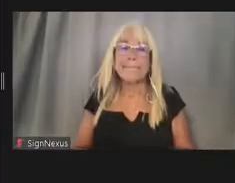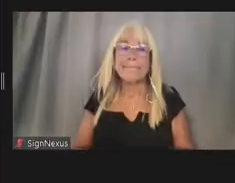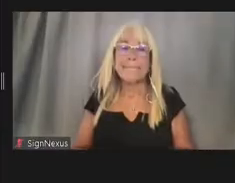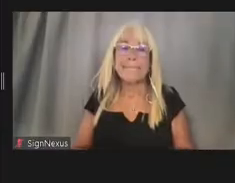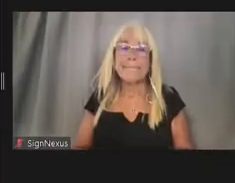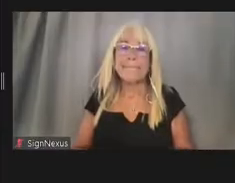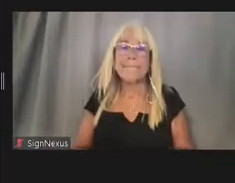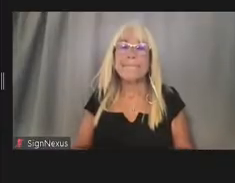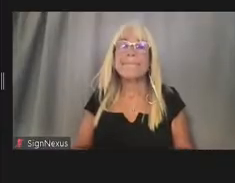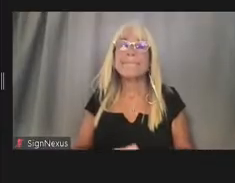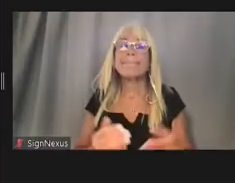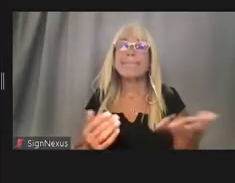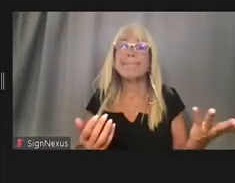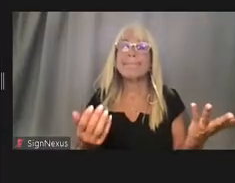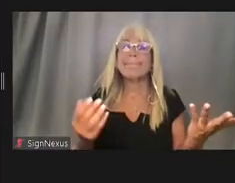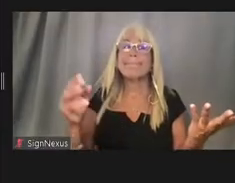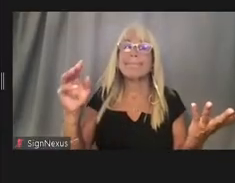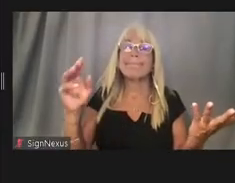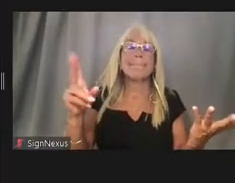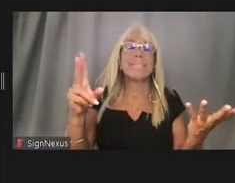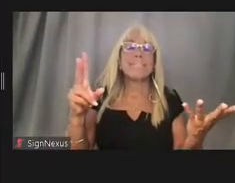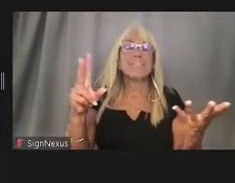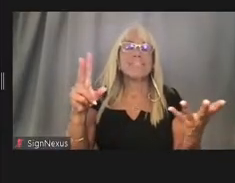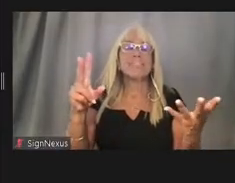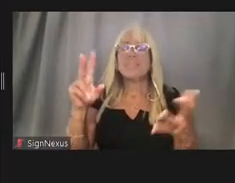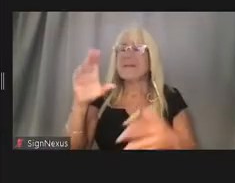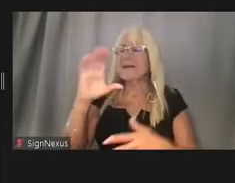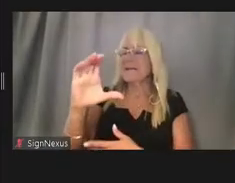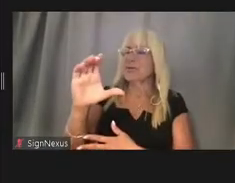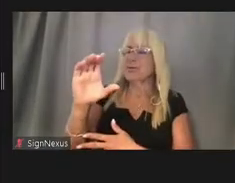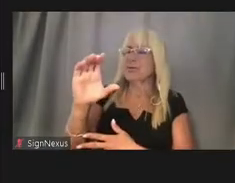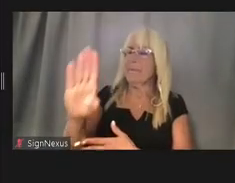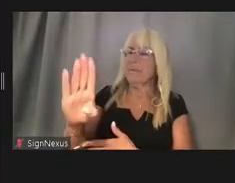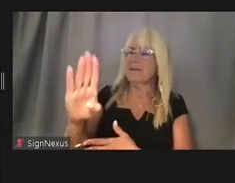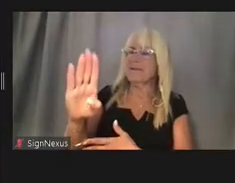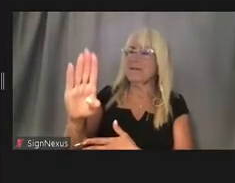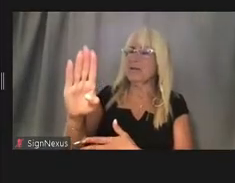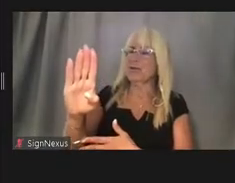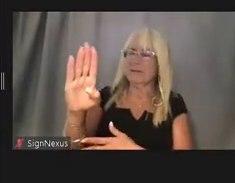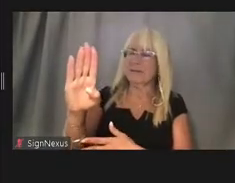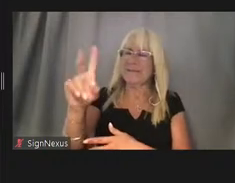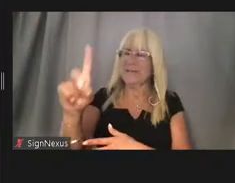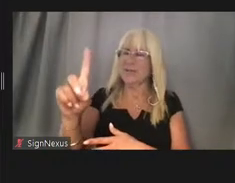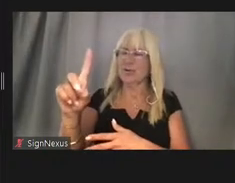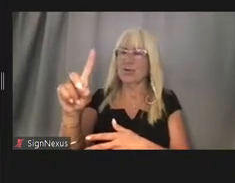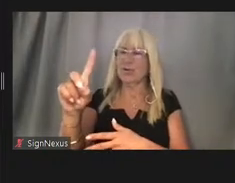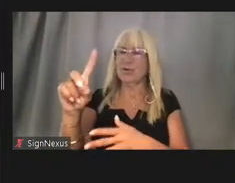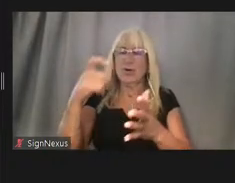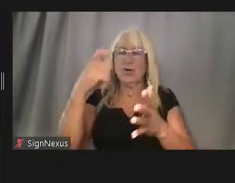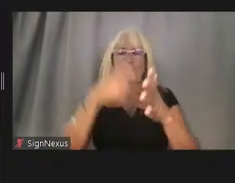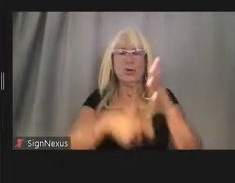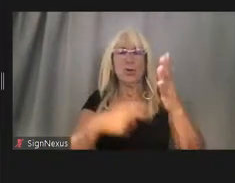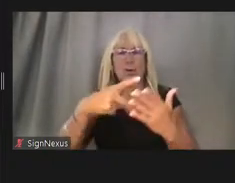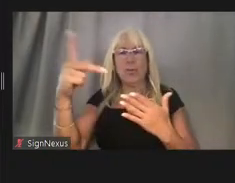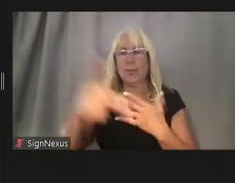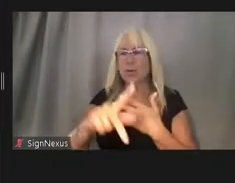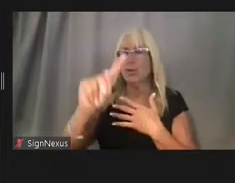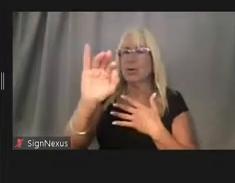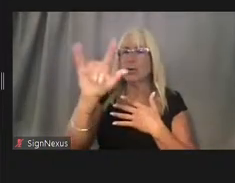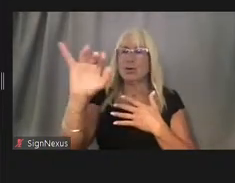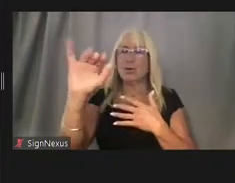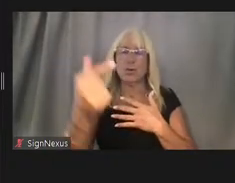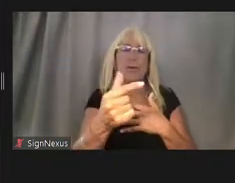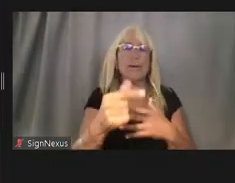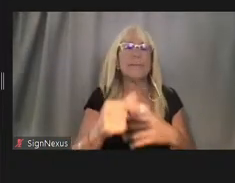so what is the central business district tolling program in 2019 New York State enacted the MTA reform